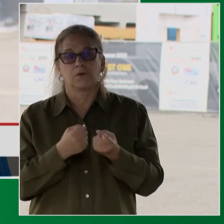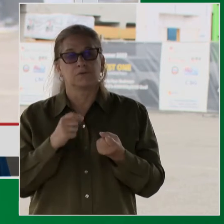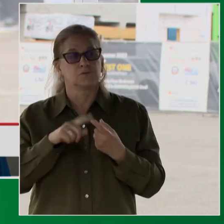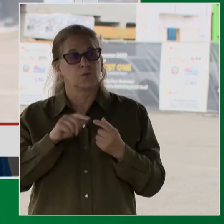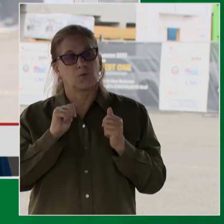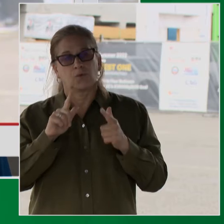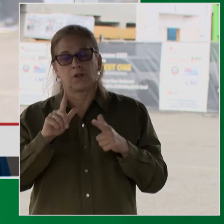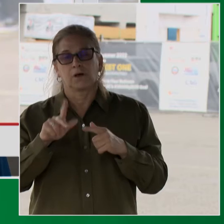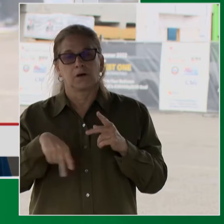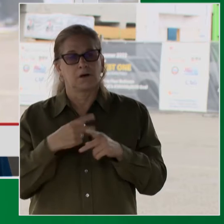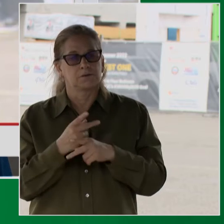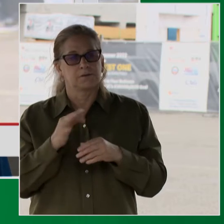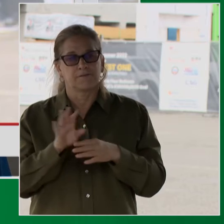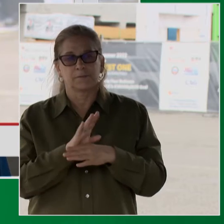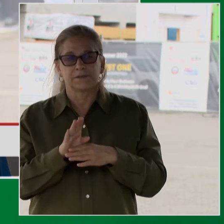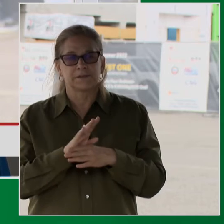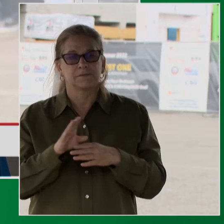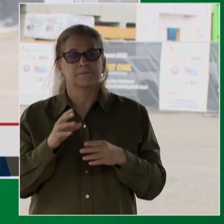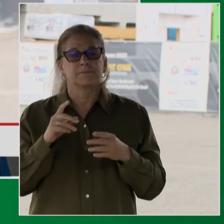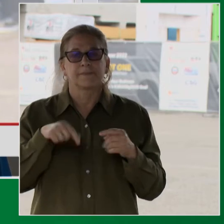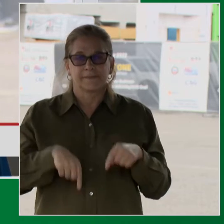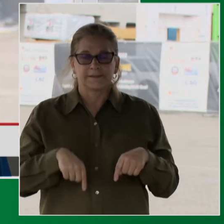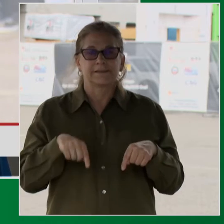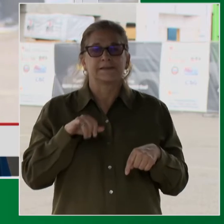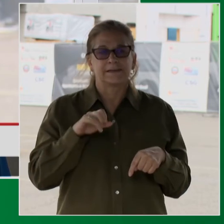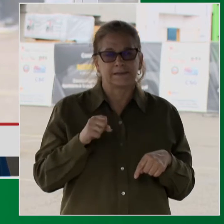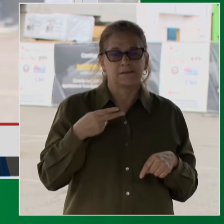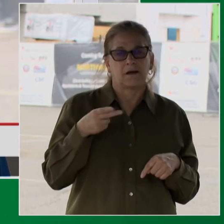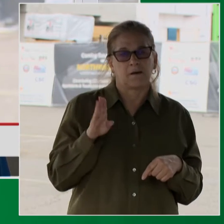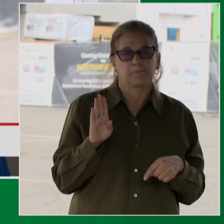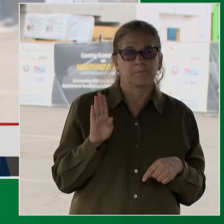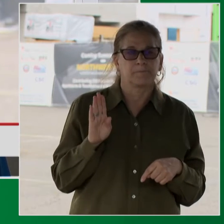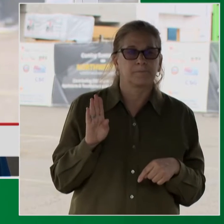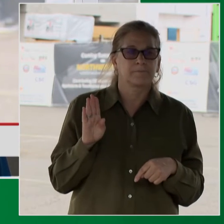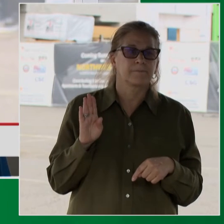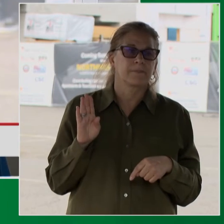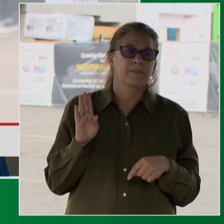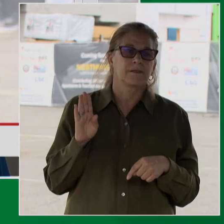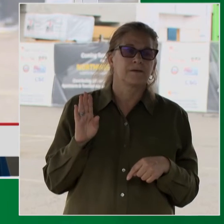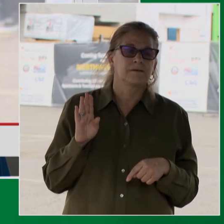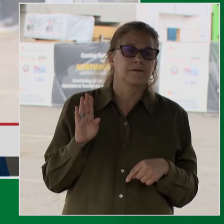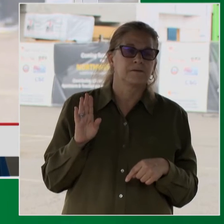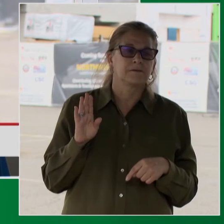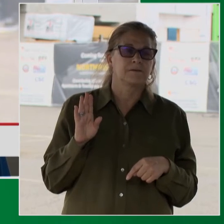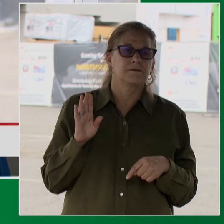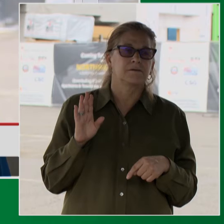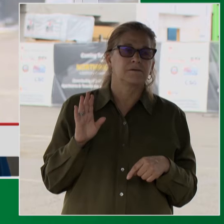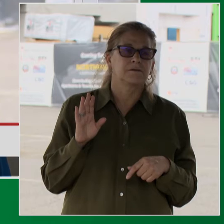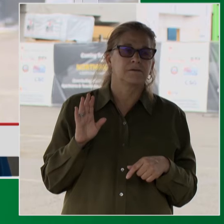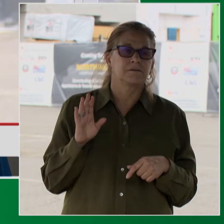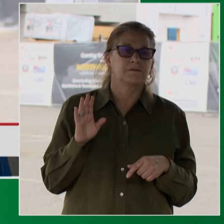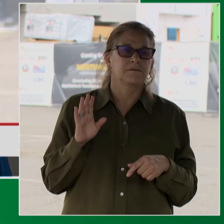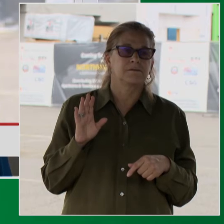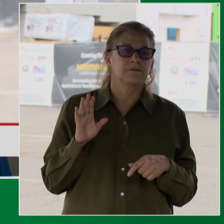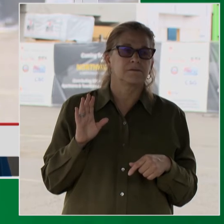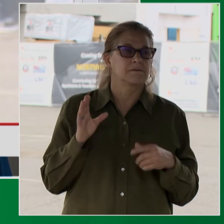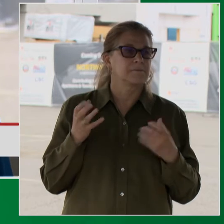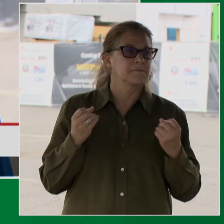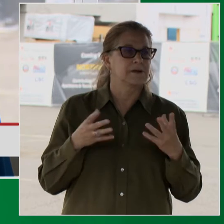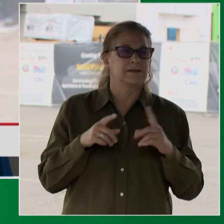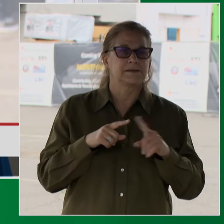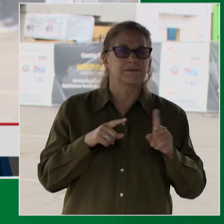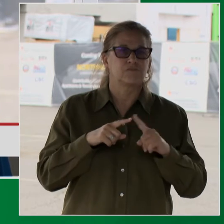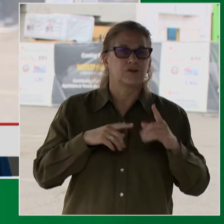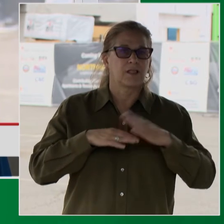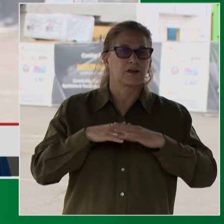Technical Assistance Hub has to be able to speak to that in a multitude of layers. So the thing that's